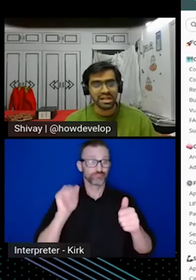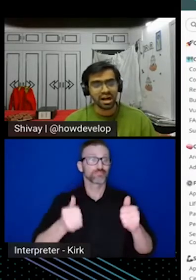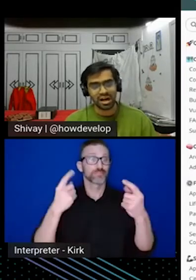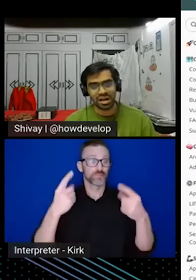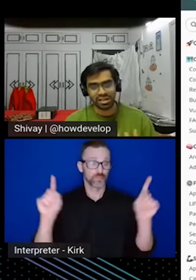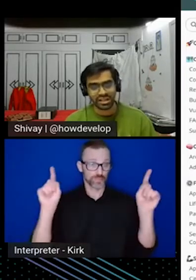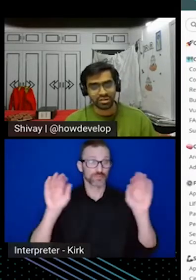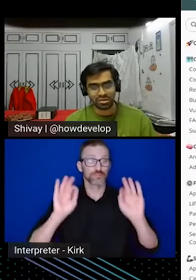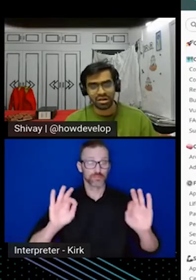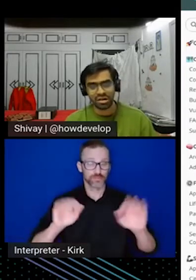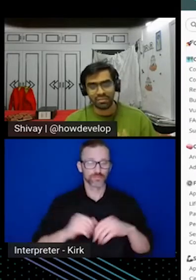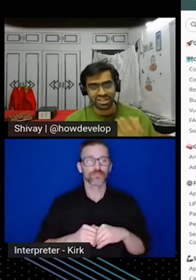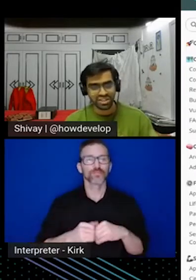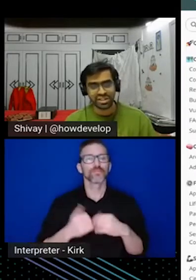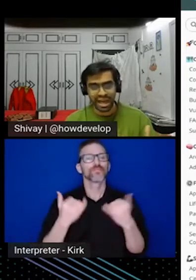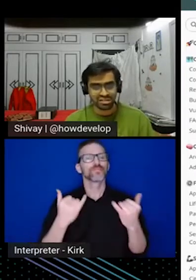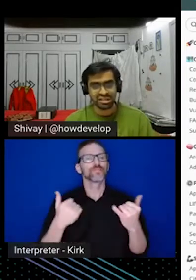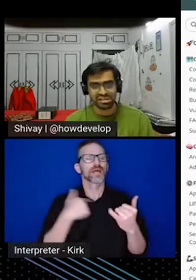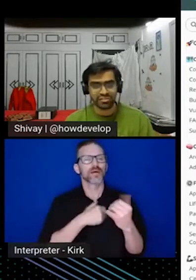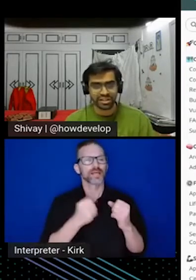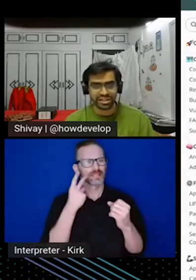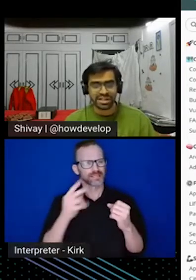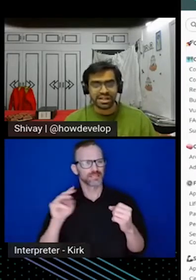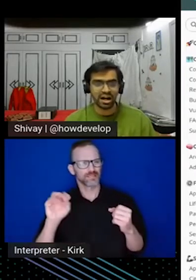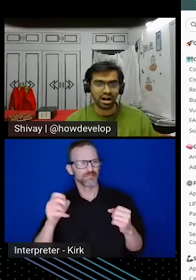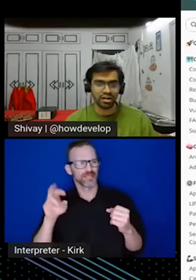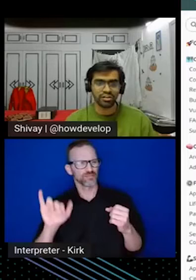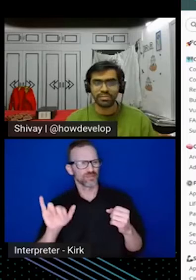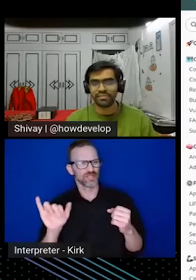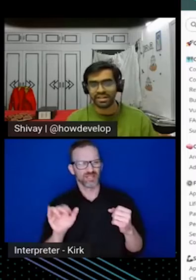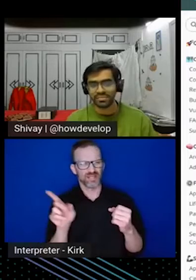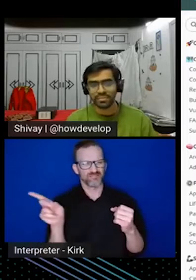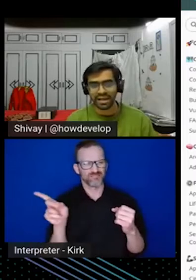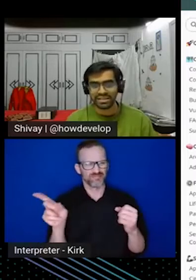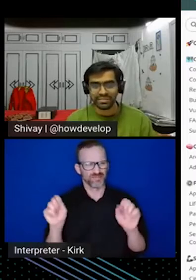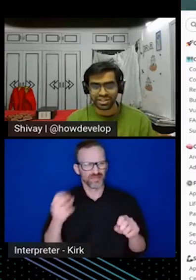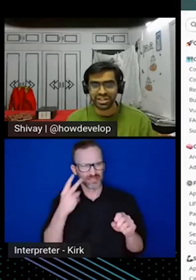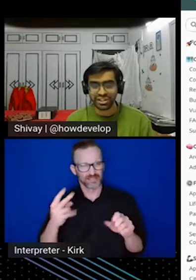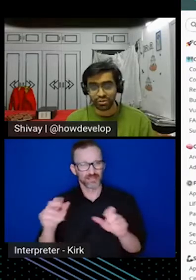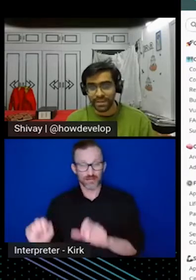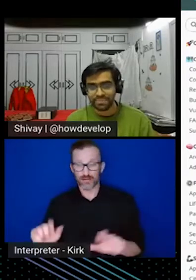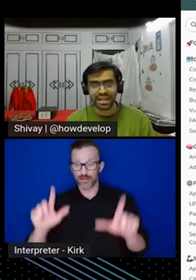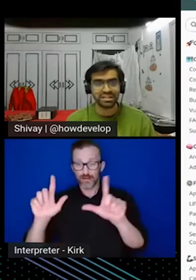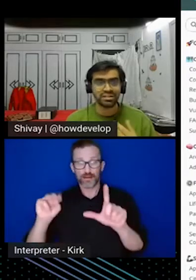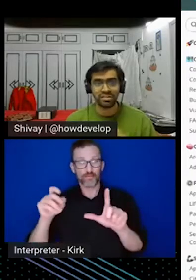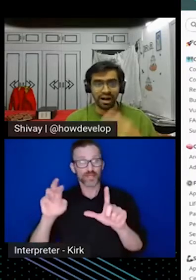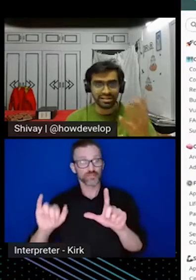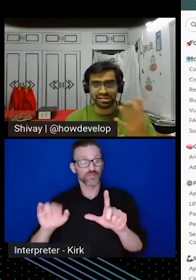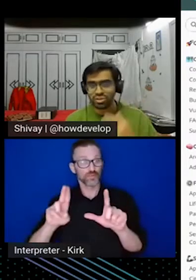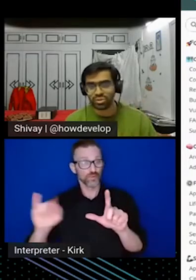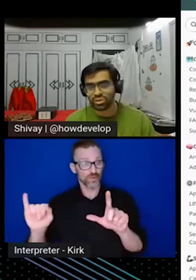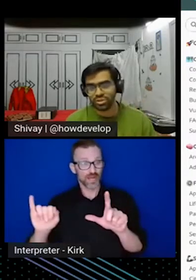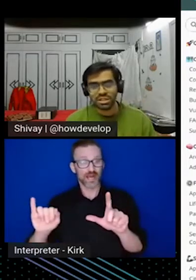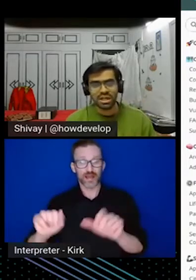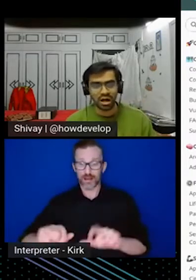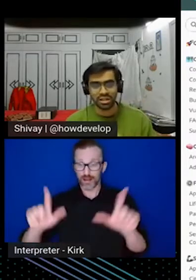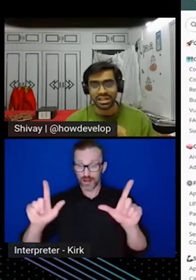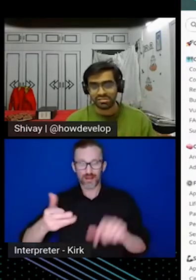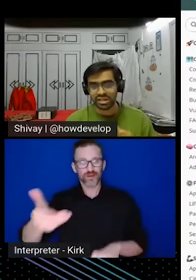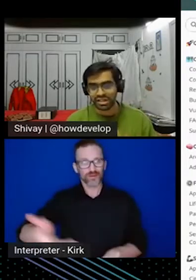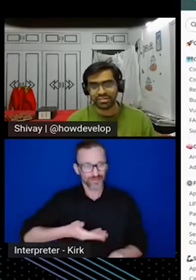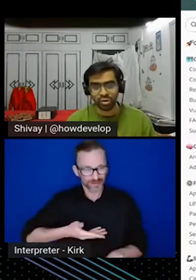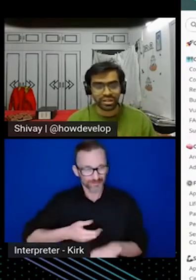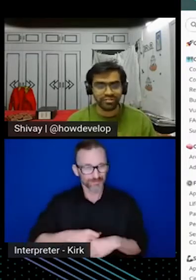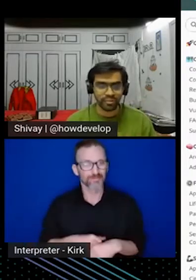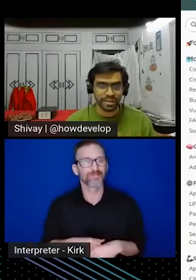see Meshery. As you can see over here, you'll be welcomed by the Meshery UI that I have shown you, that